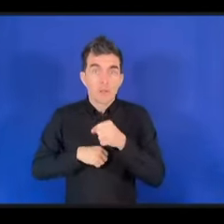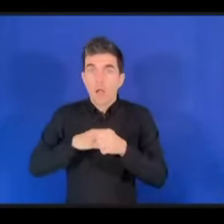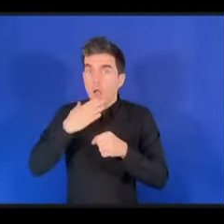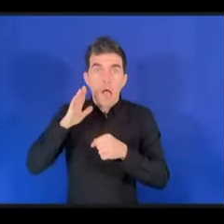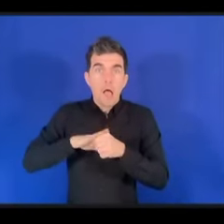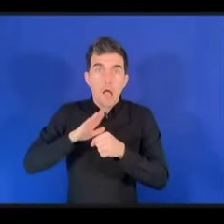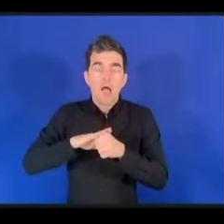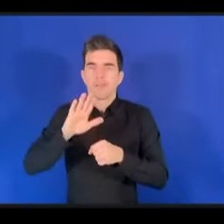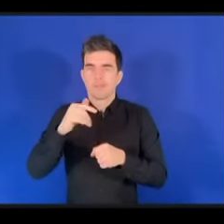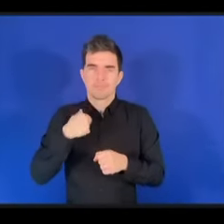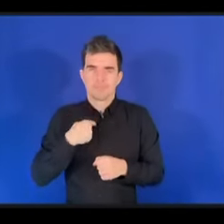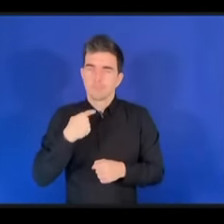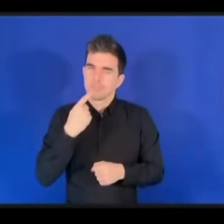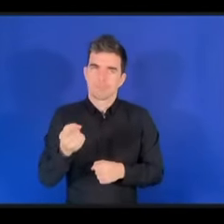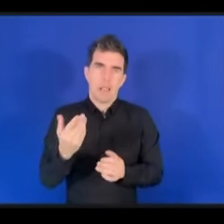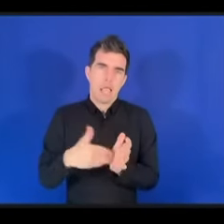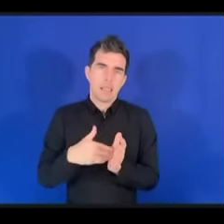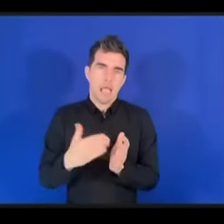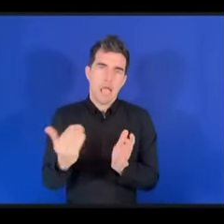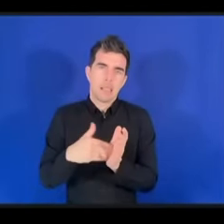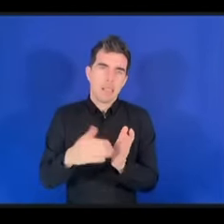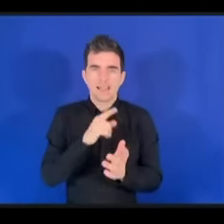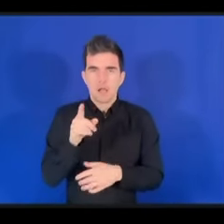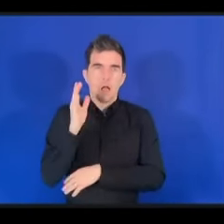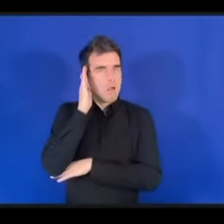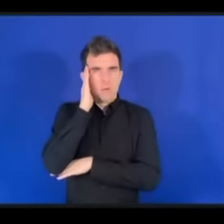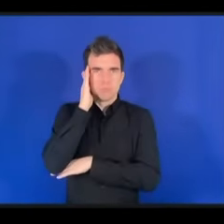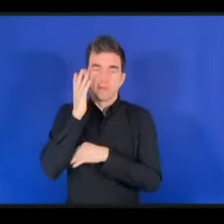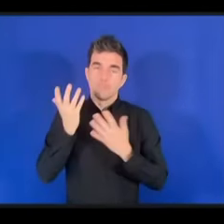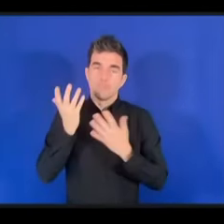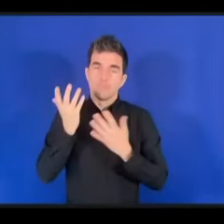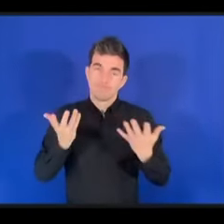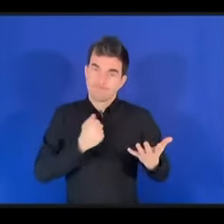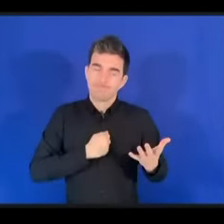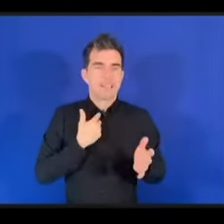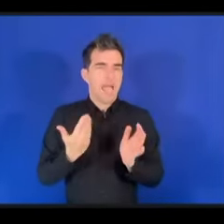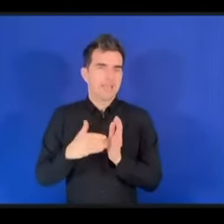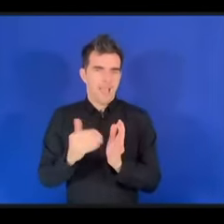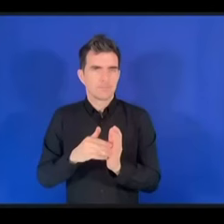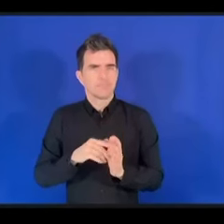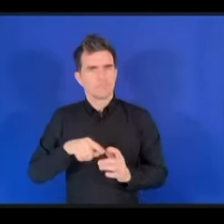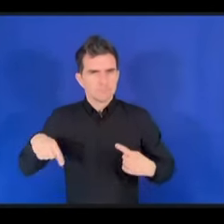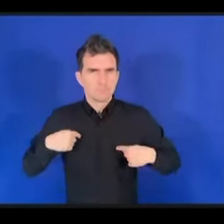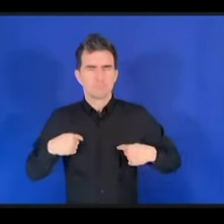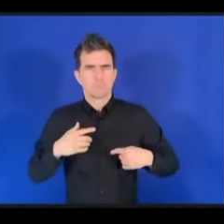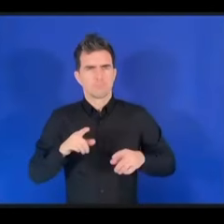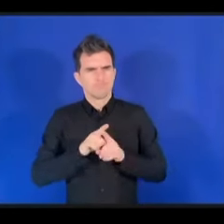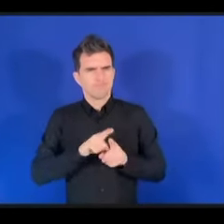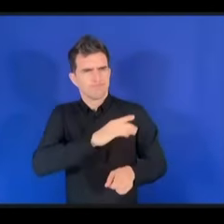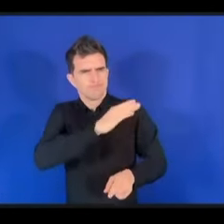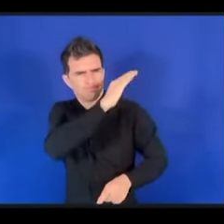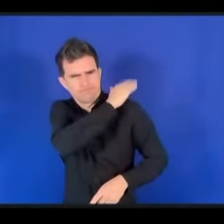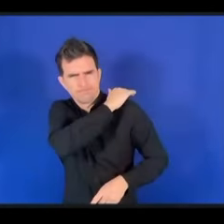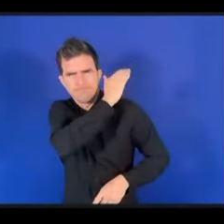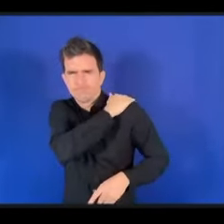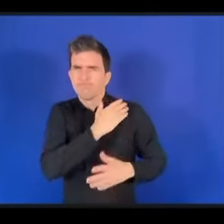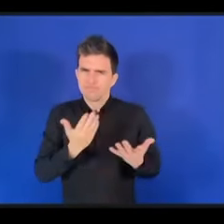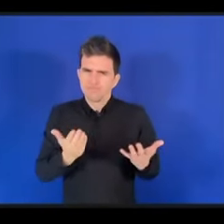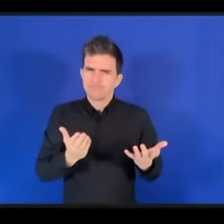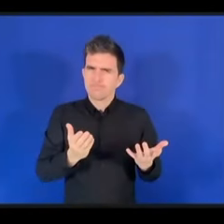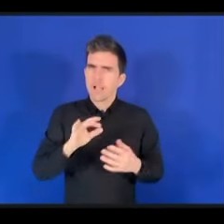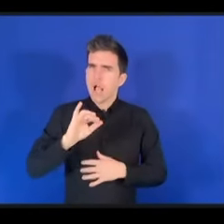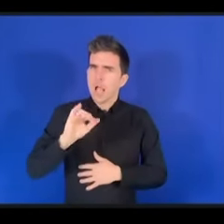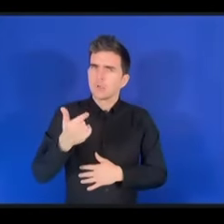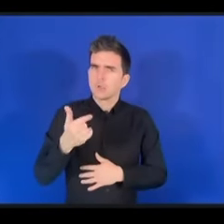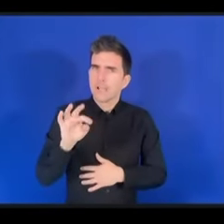serves to guide our member states on matters of internet policy. This is the kind of approach for concrete outcomes contemplated in the